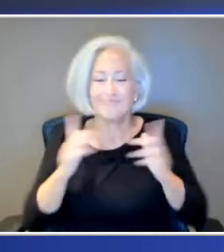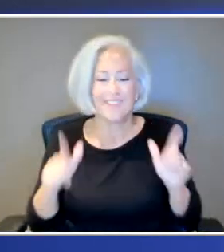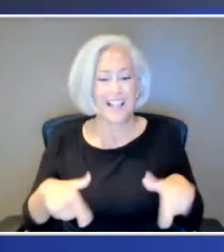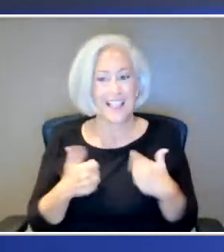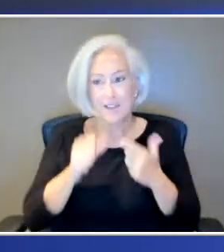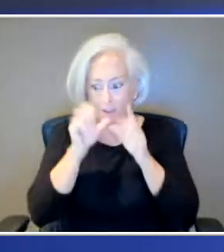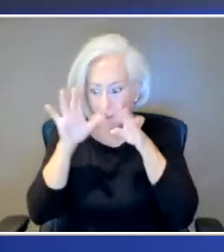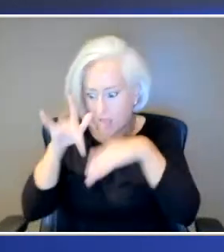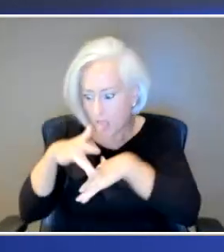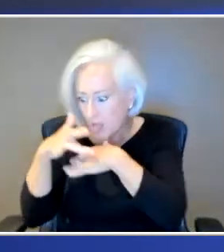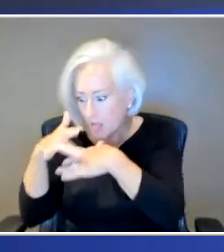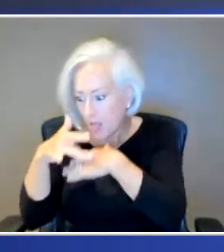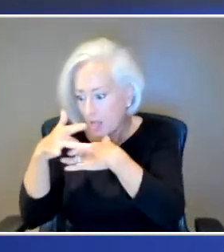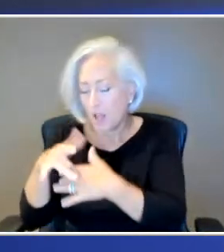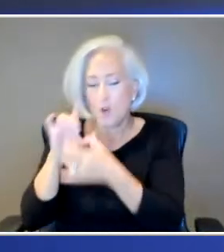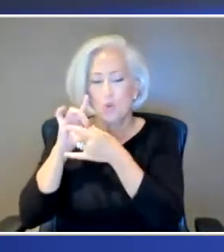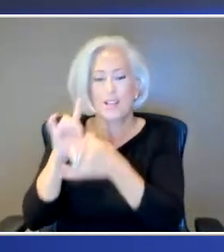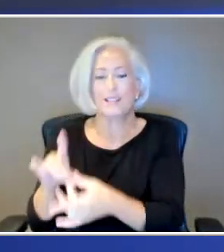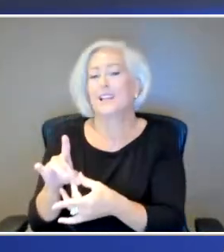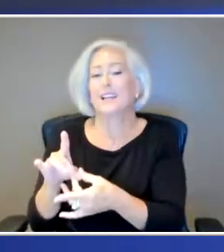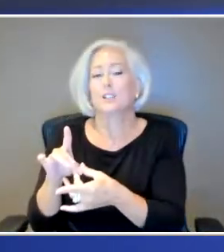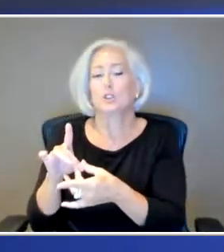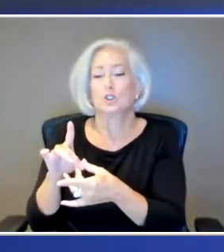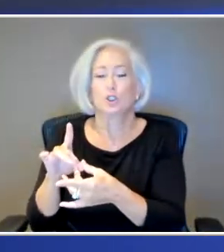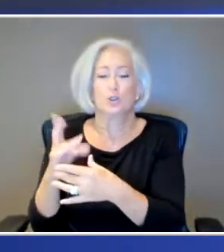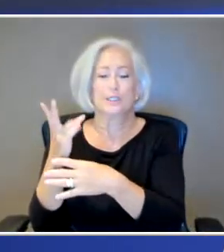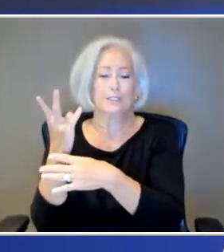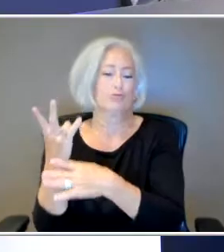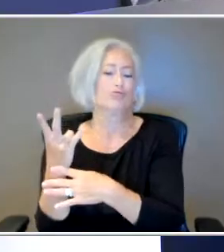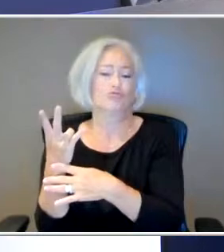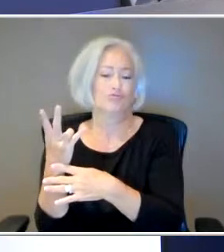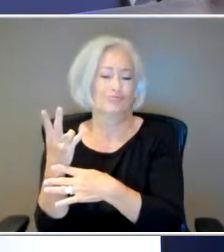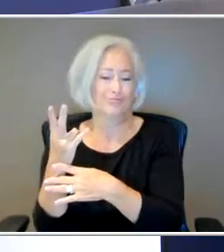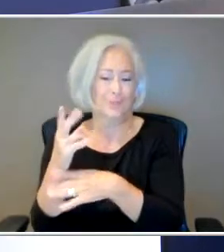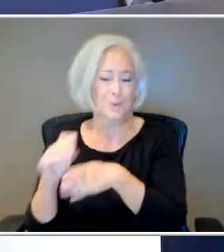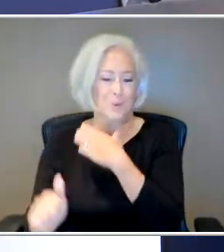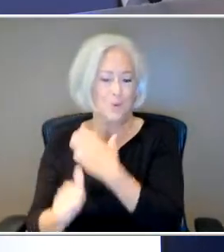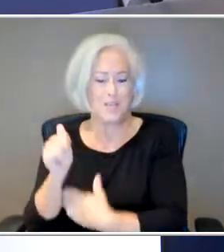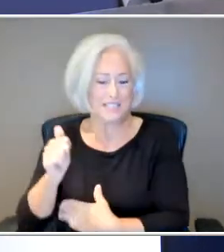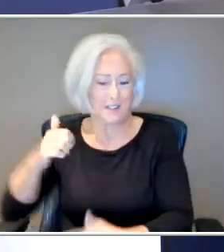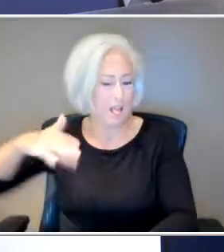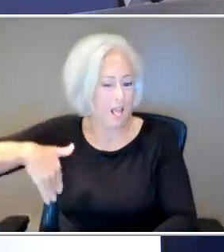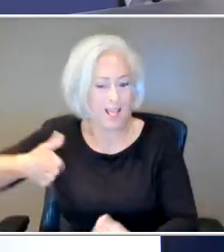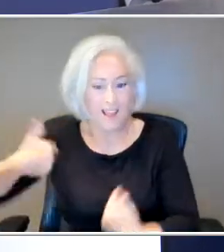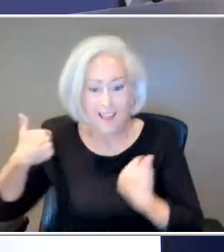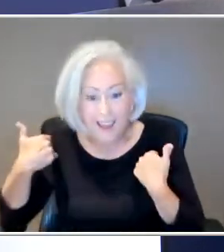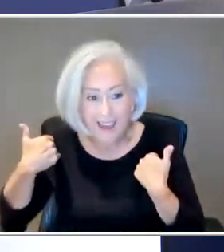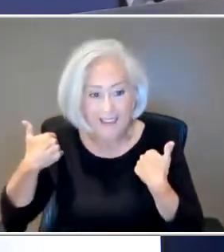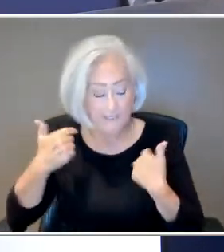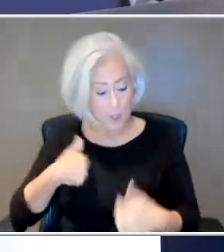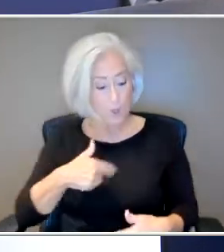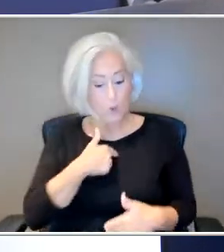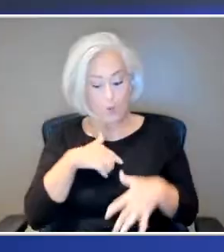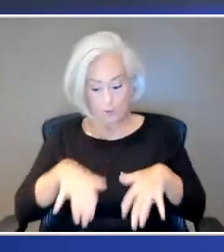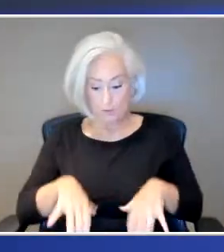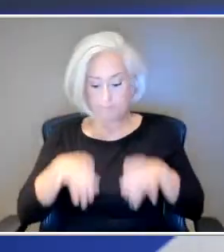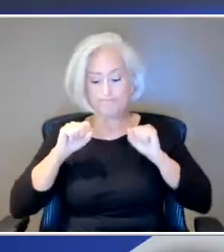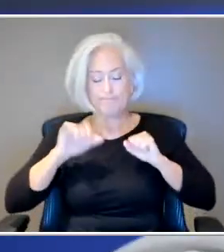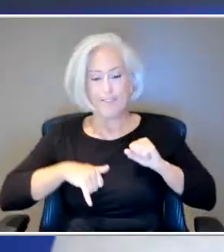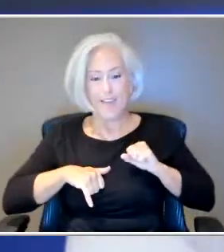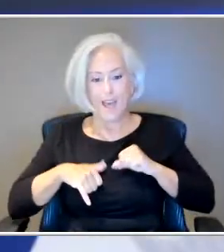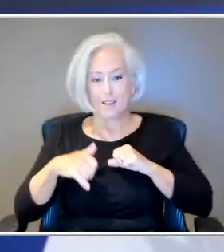on whatever the genetic risk is. Don't focus on what you don't have yet. Correct. Let us focus on that. I'll take that burden and worry for